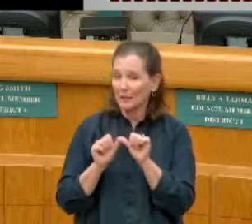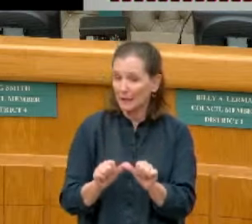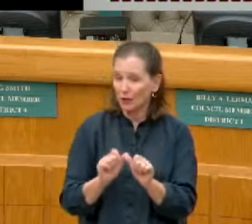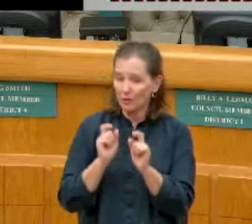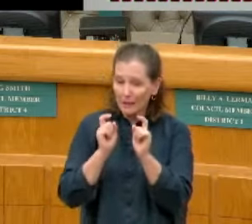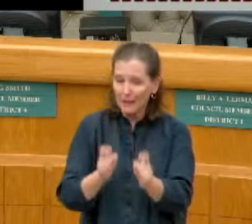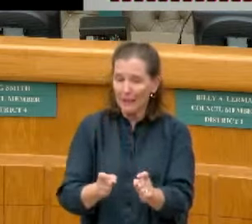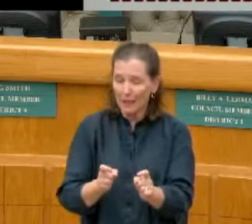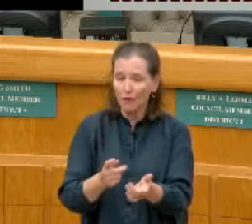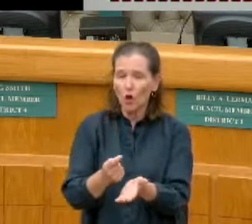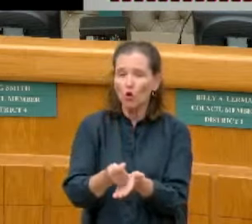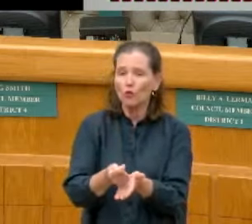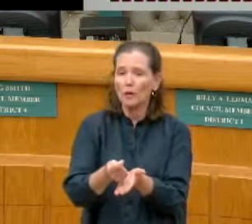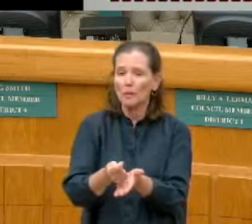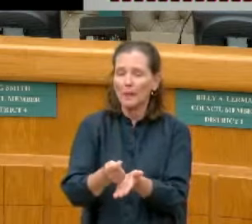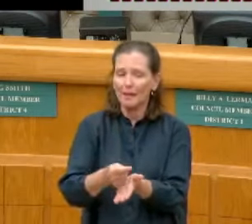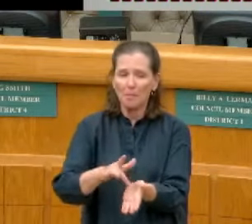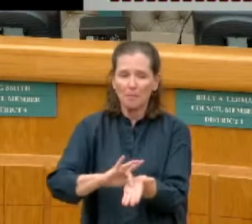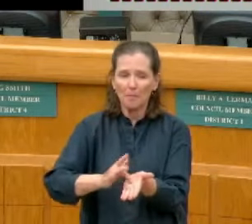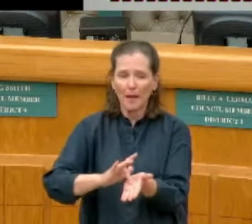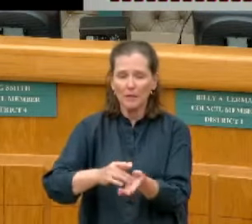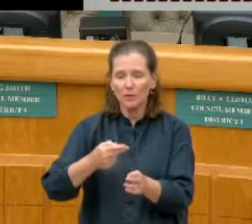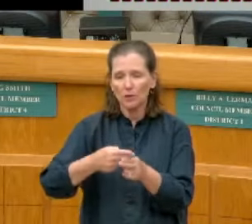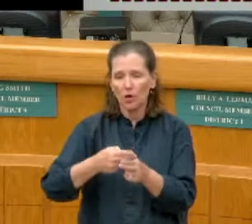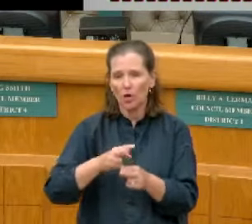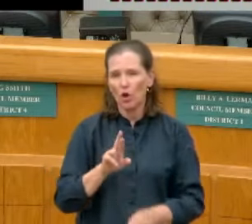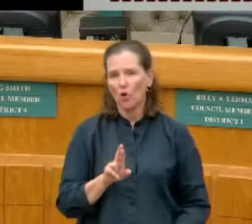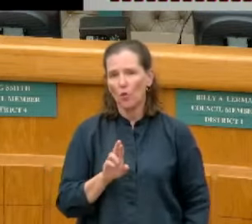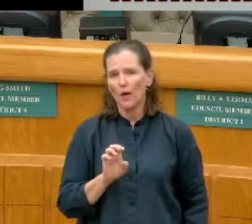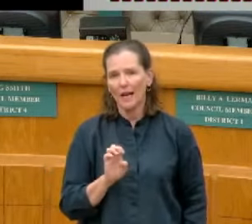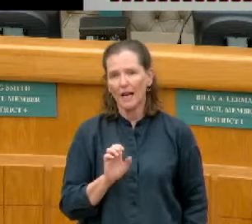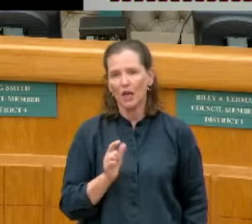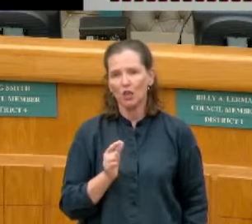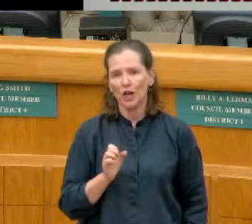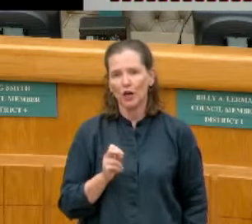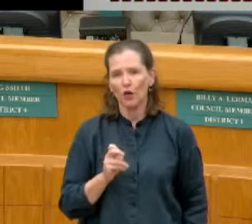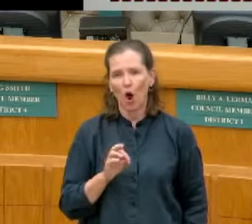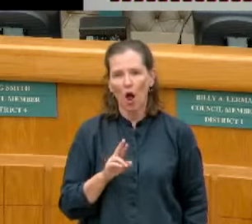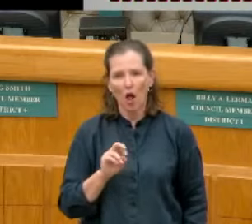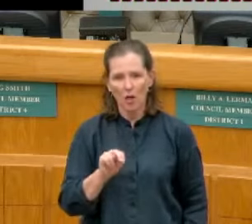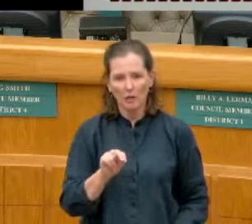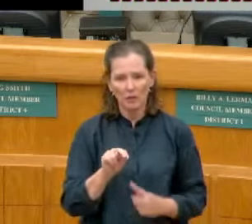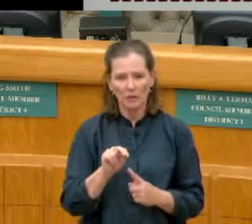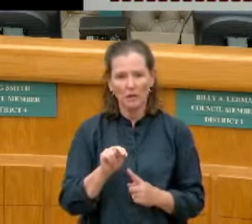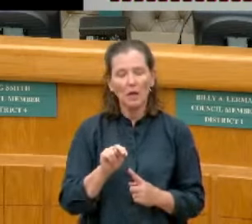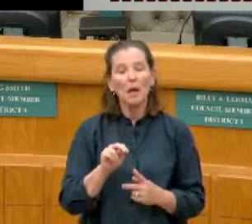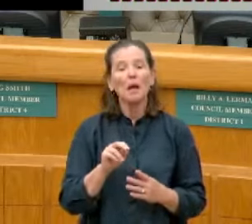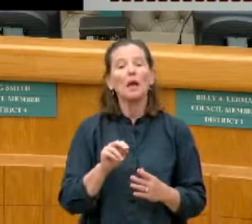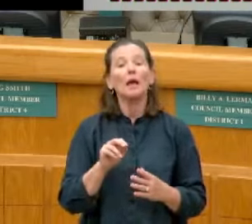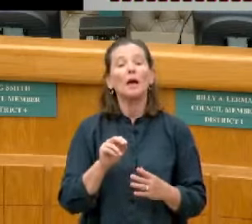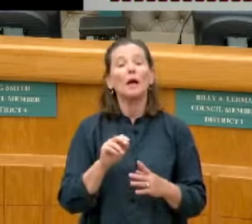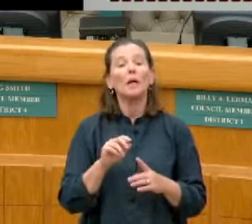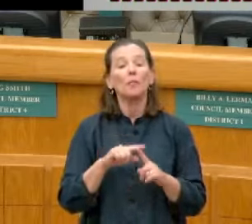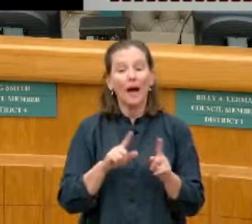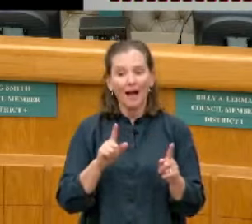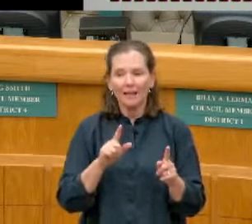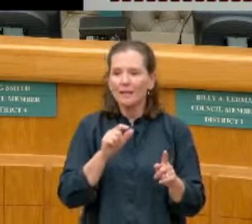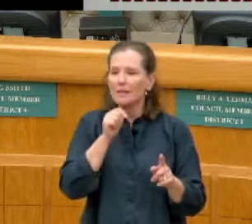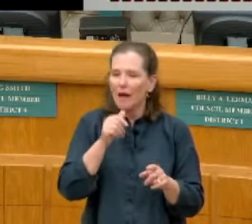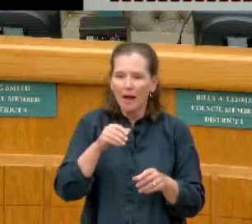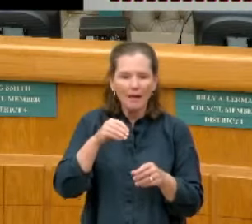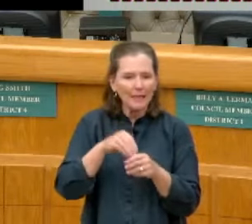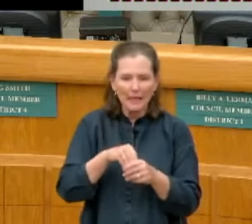treatment for mild to moderate illness. Once you've been hospitalized, we cannot give referrals for